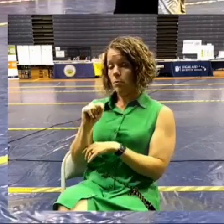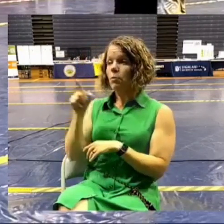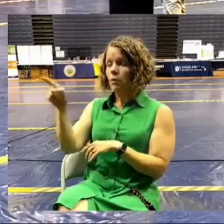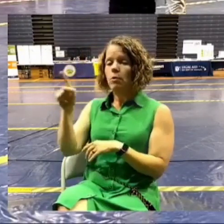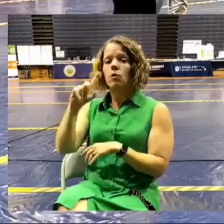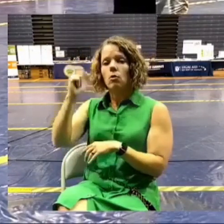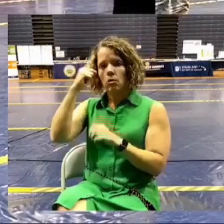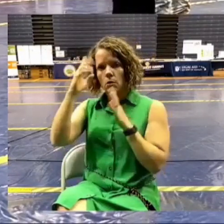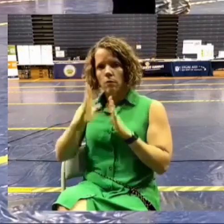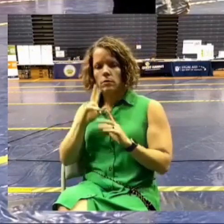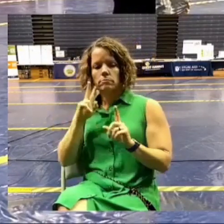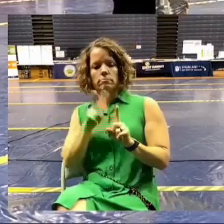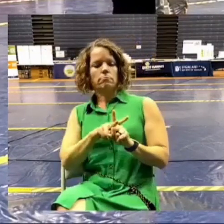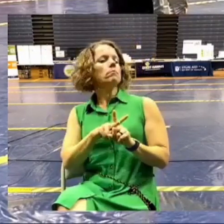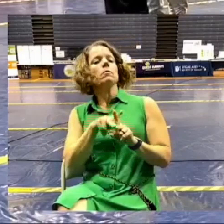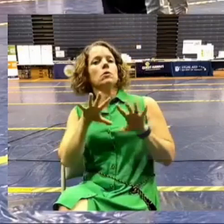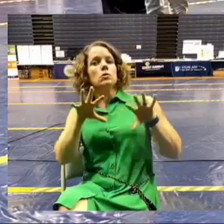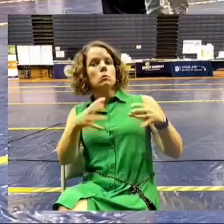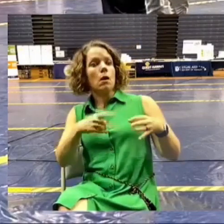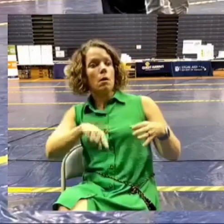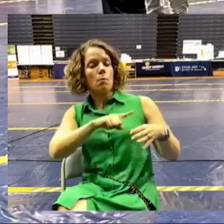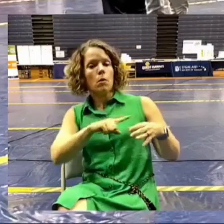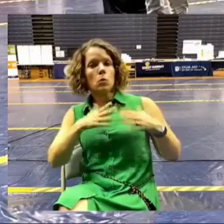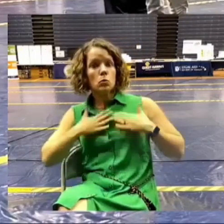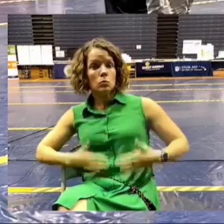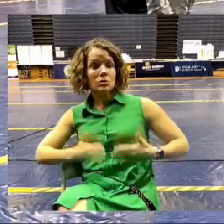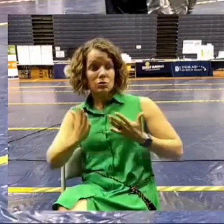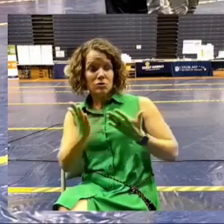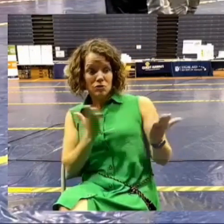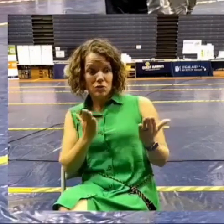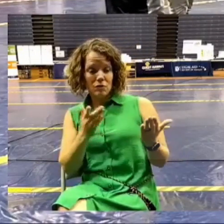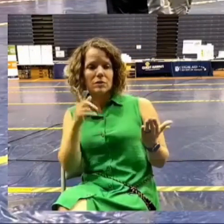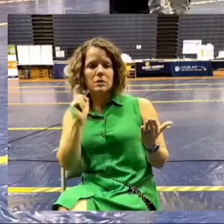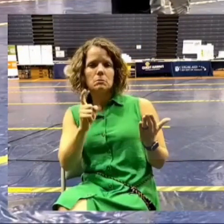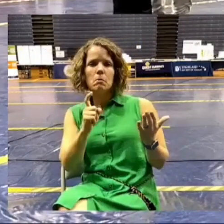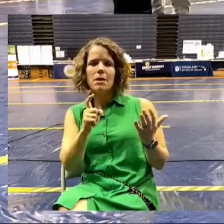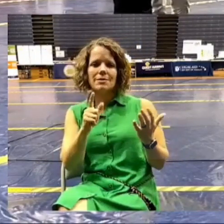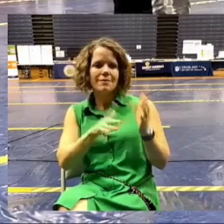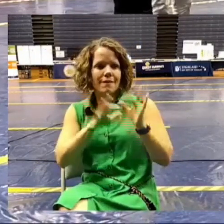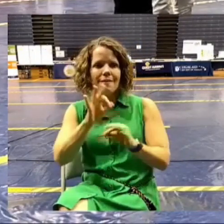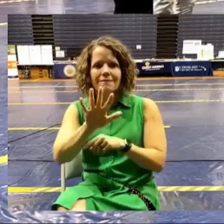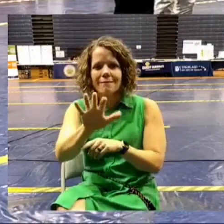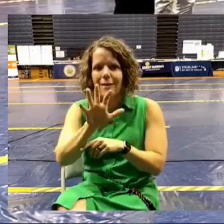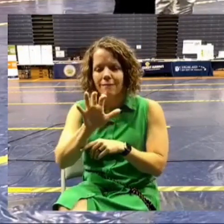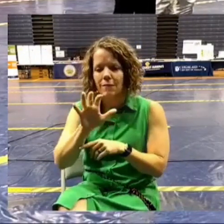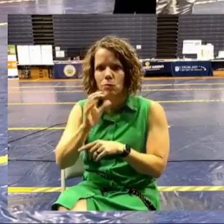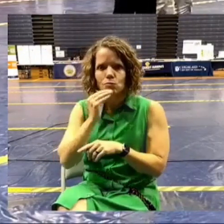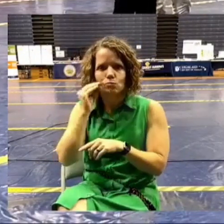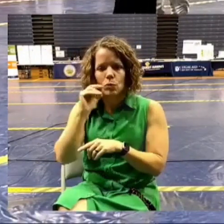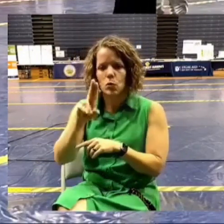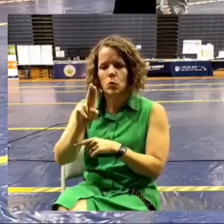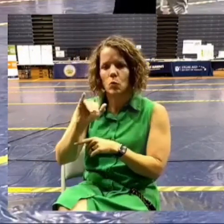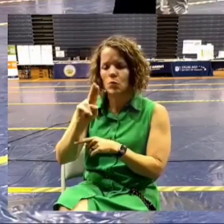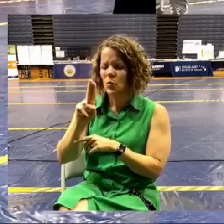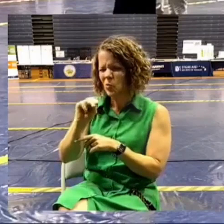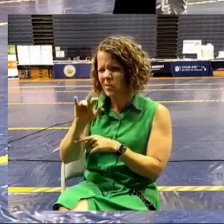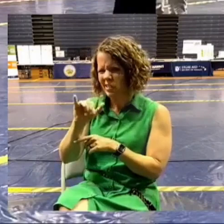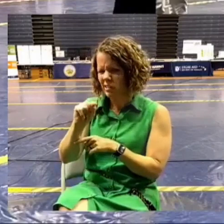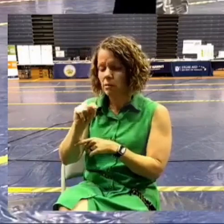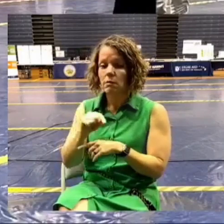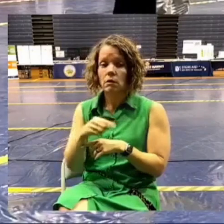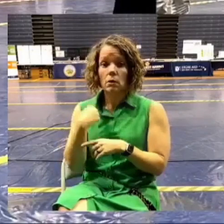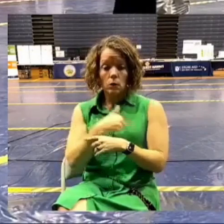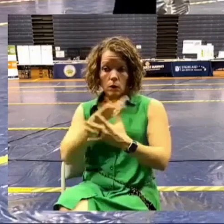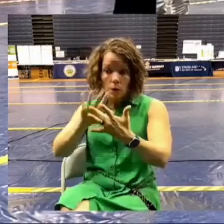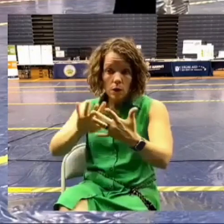governor tasked the Department of Human Services to come up with a solution for 500 units. We reached out